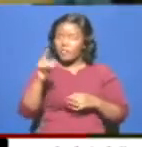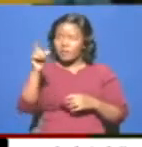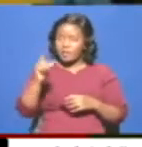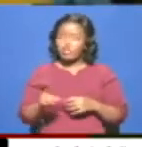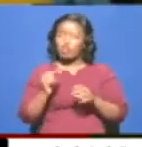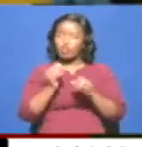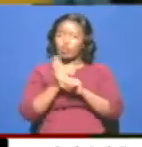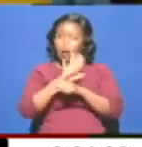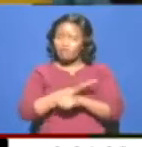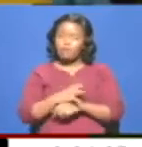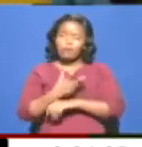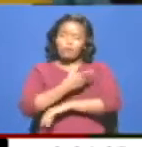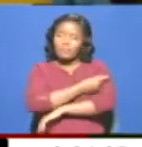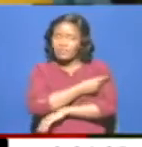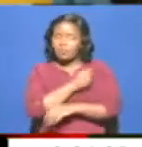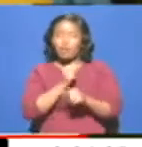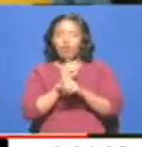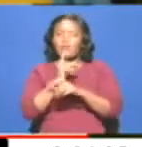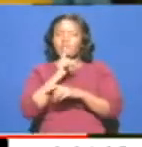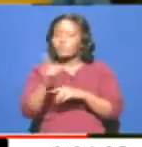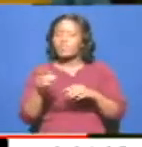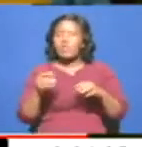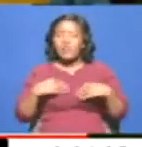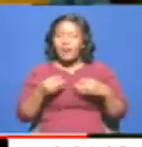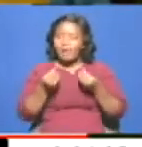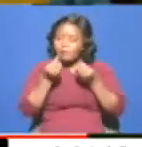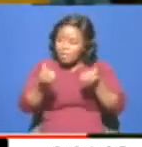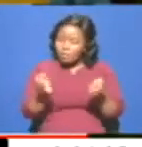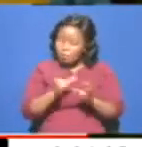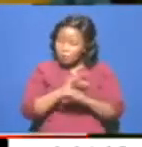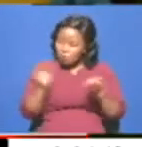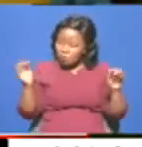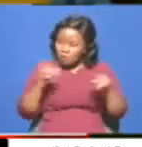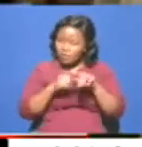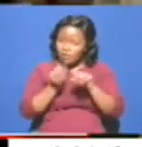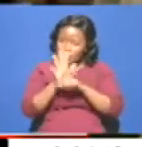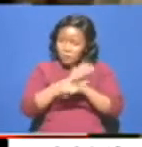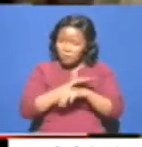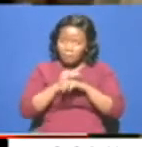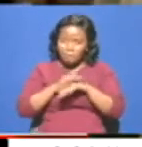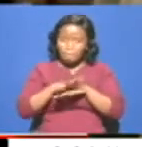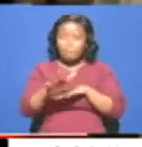suffer from shortage witnessed during the onset of the COVID-19 pandemic.